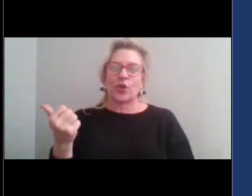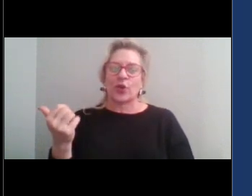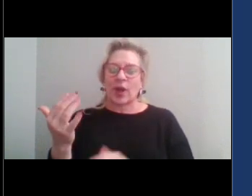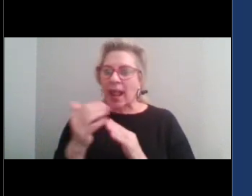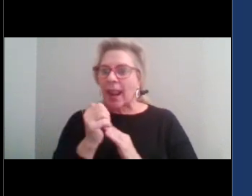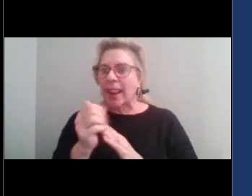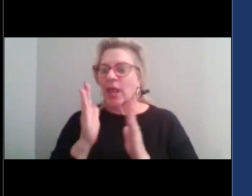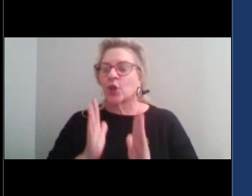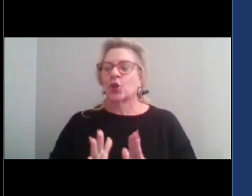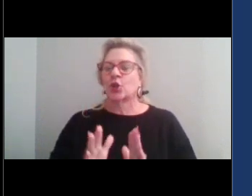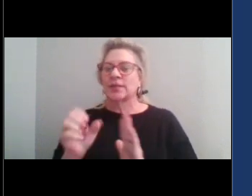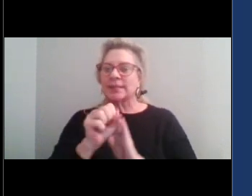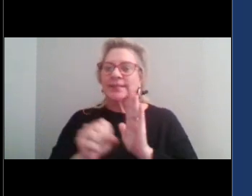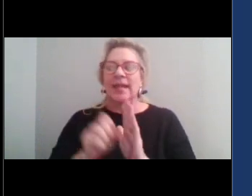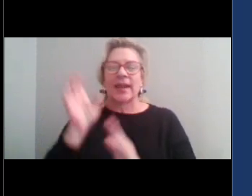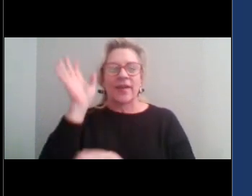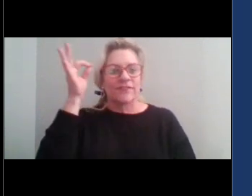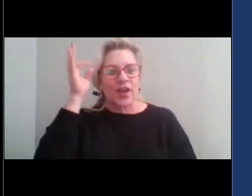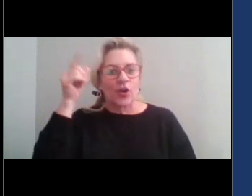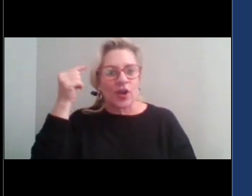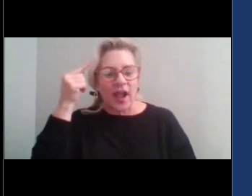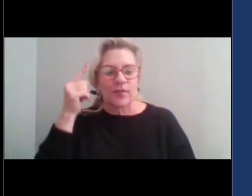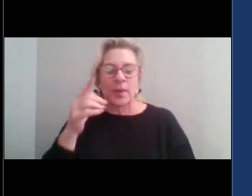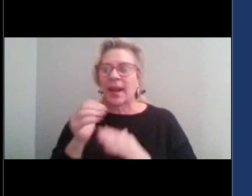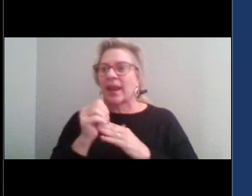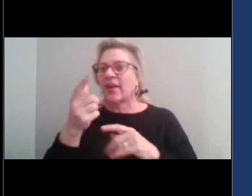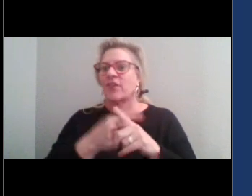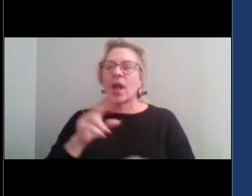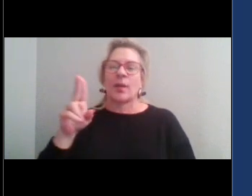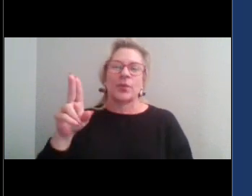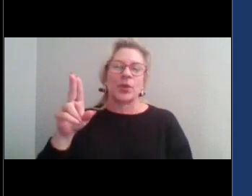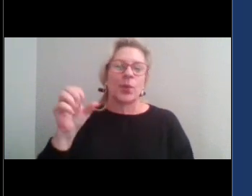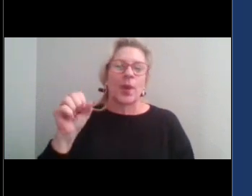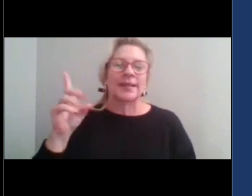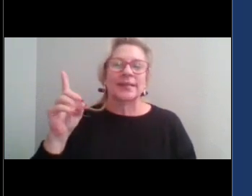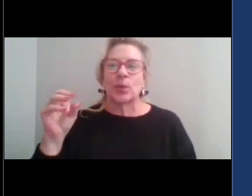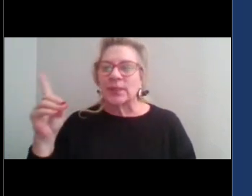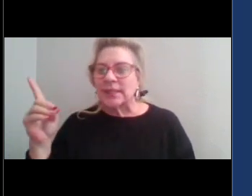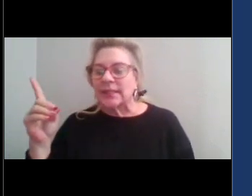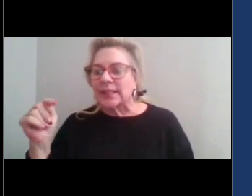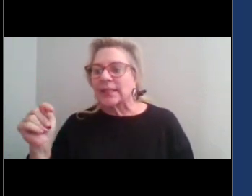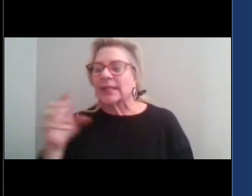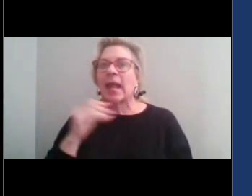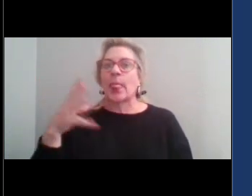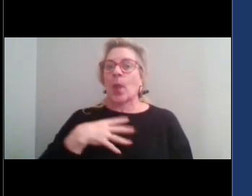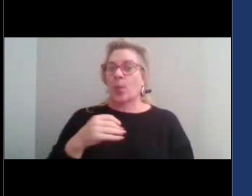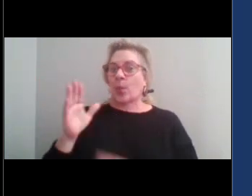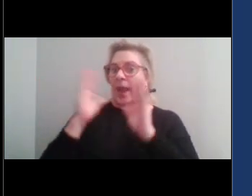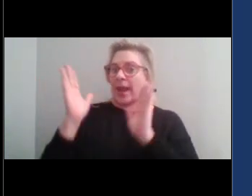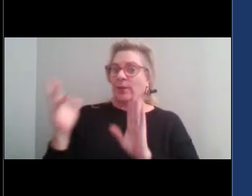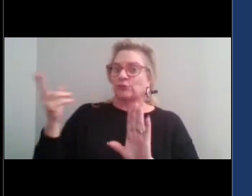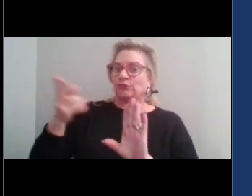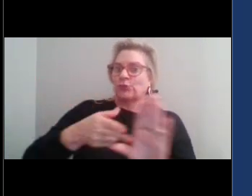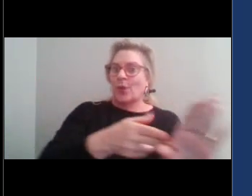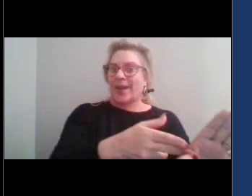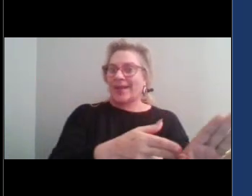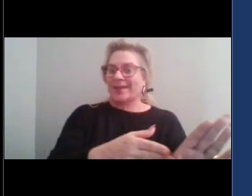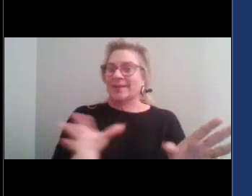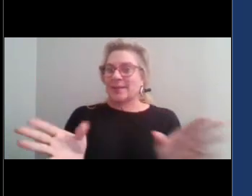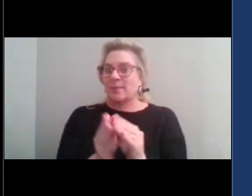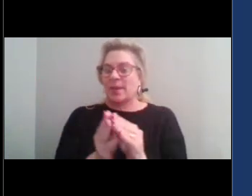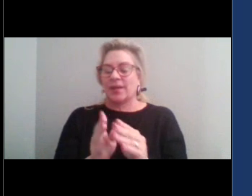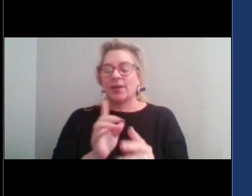in state and federal government there, including leaders from USDOT and the White House joining this initiative. It very